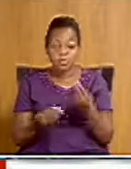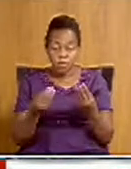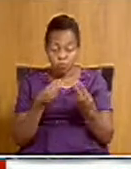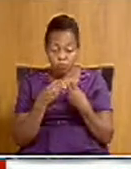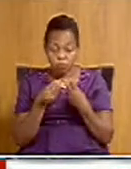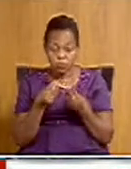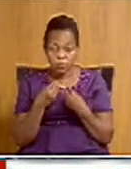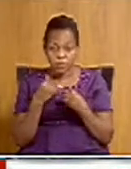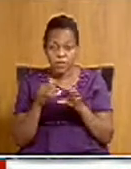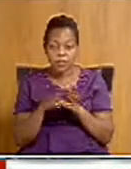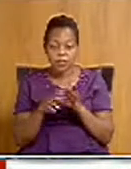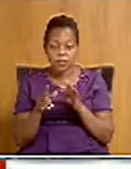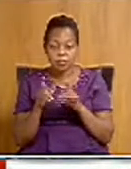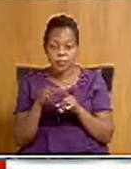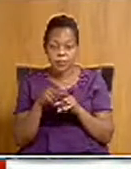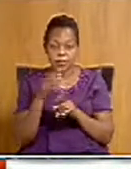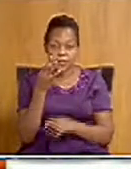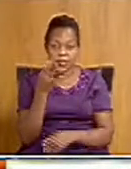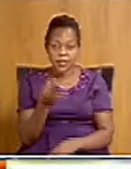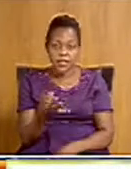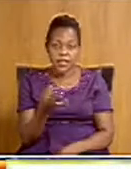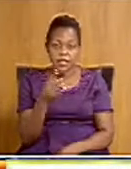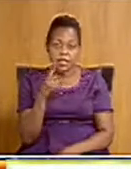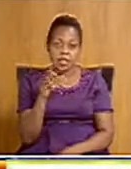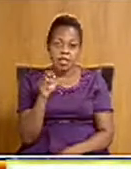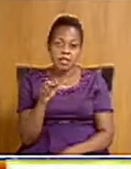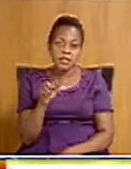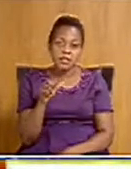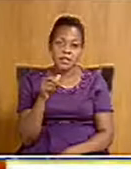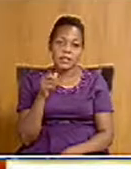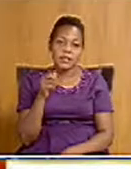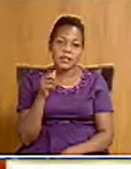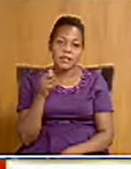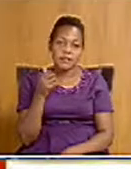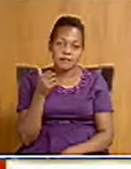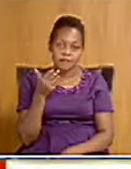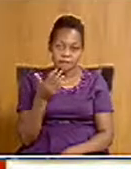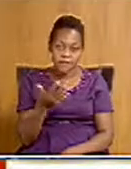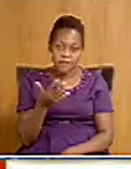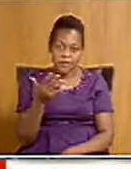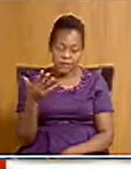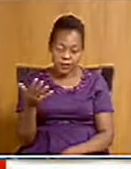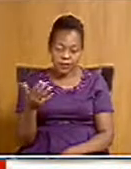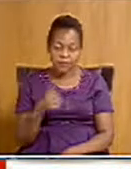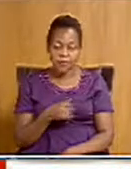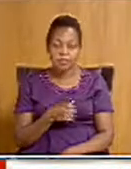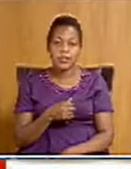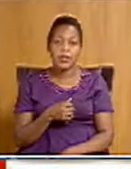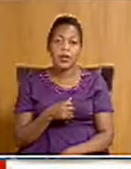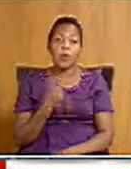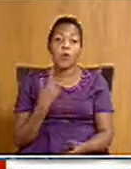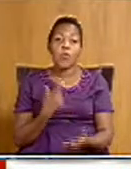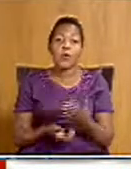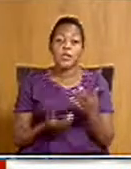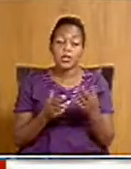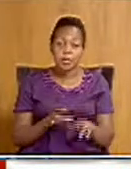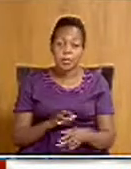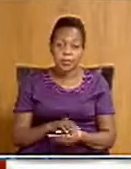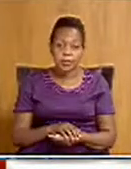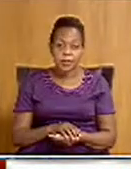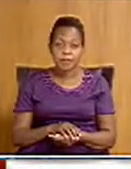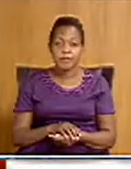taught in primary three in 1955. What then happened? It